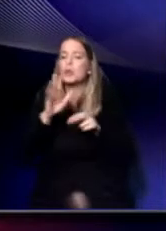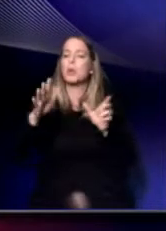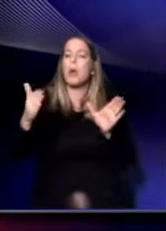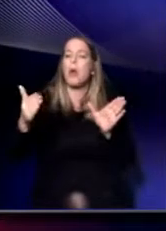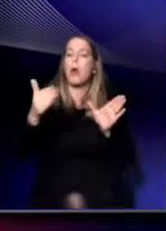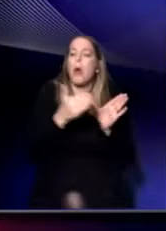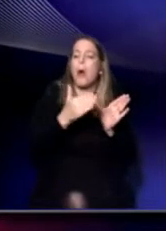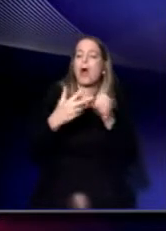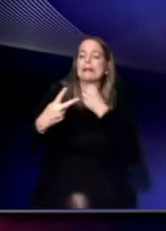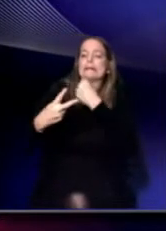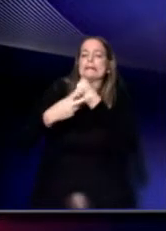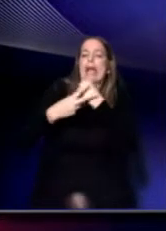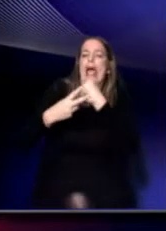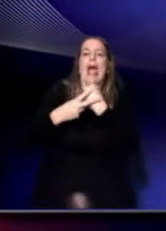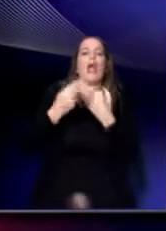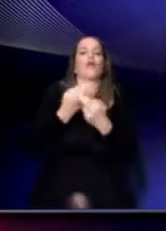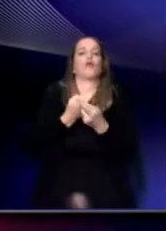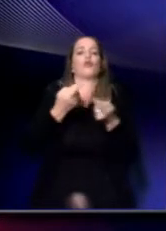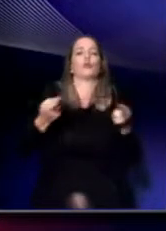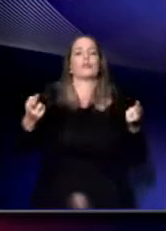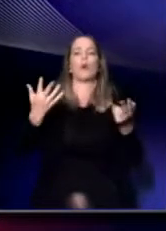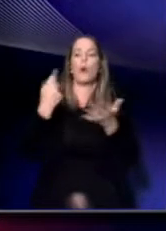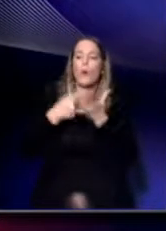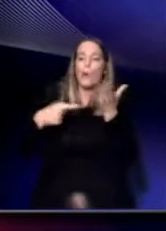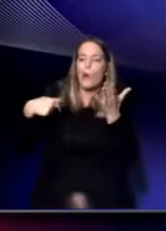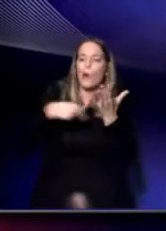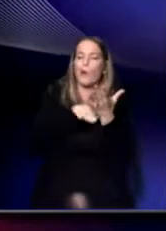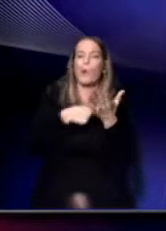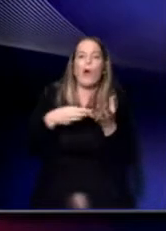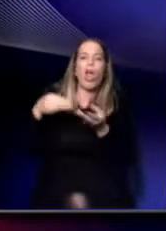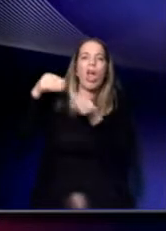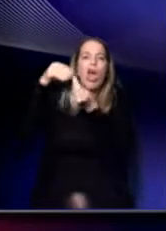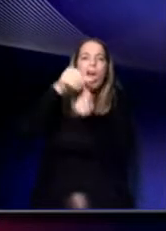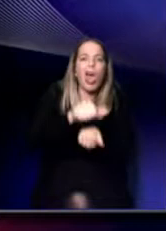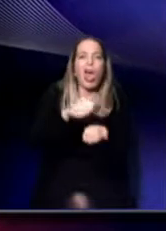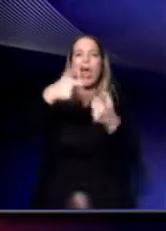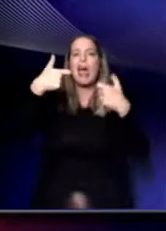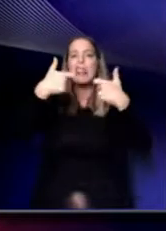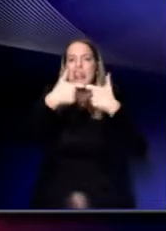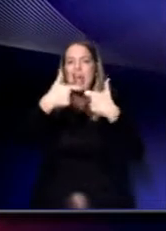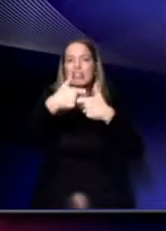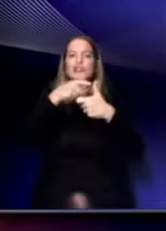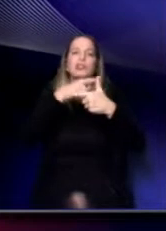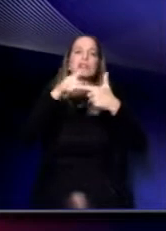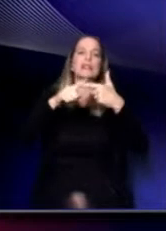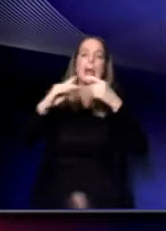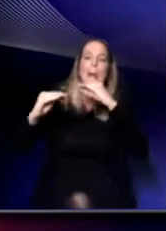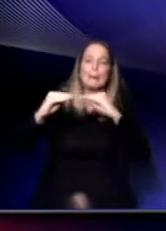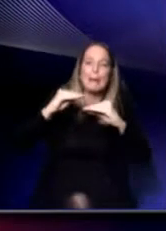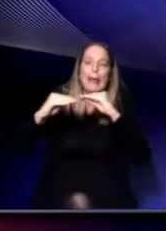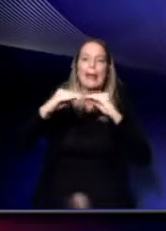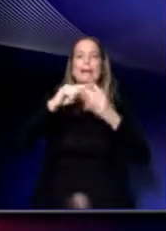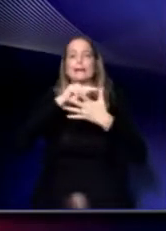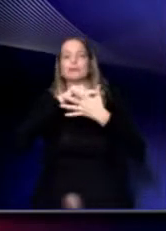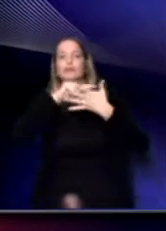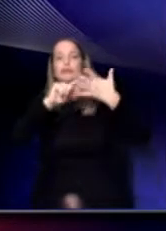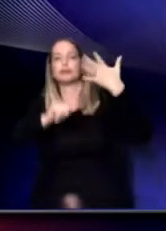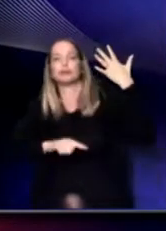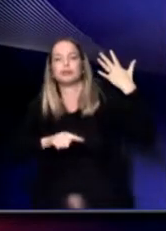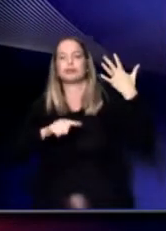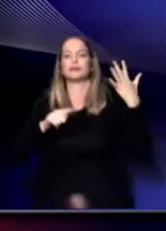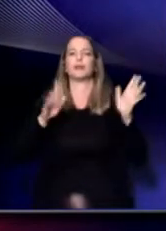our resources that we are spending on electricity and maintenance and other things. So this was just